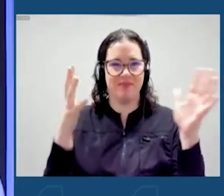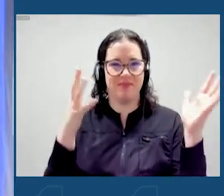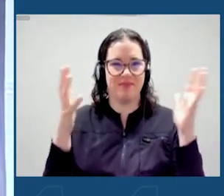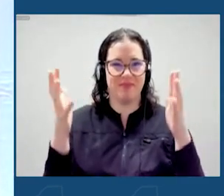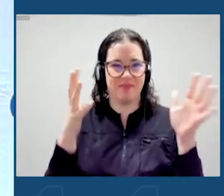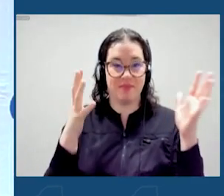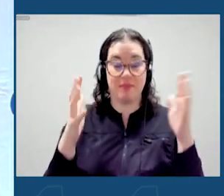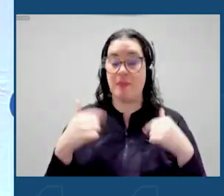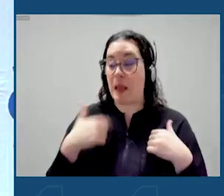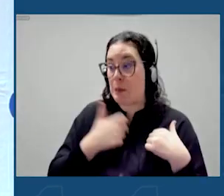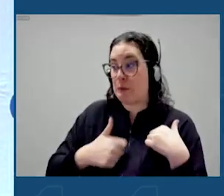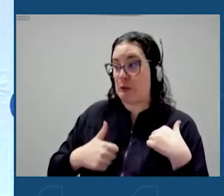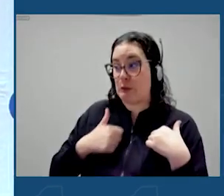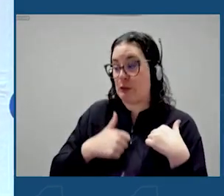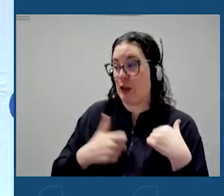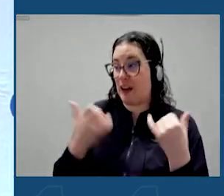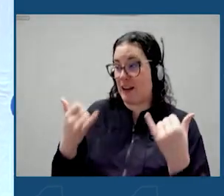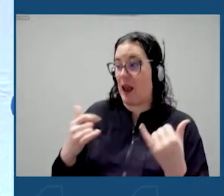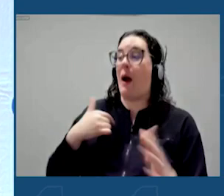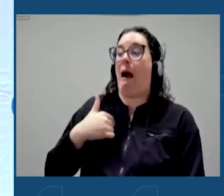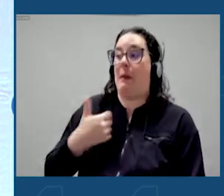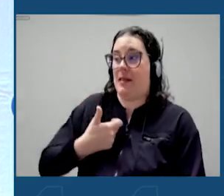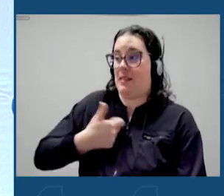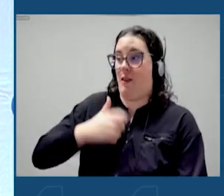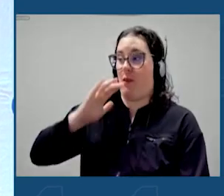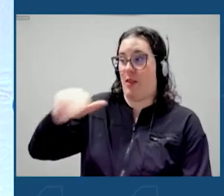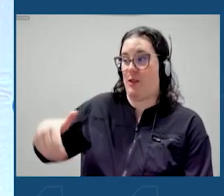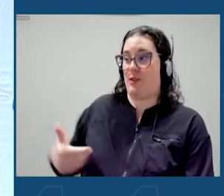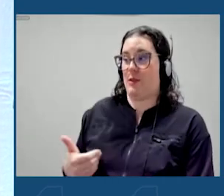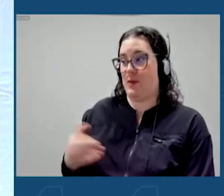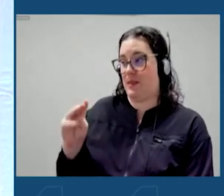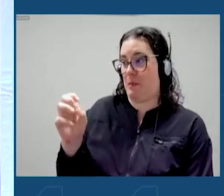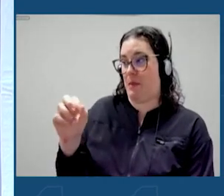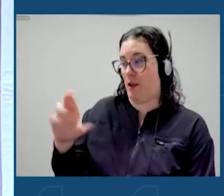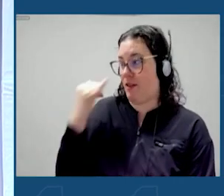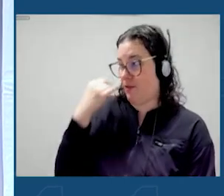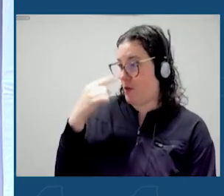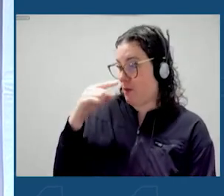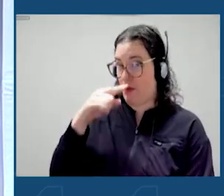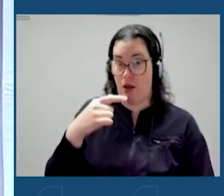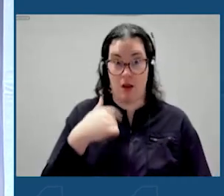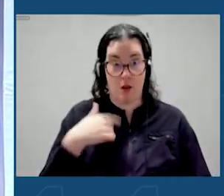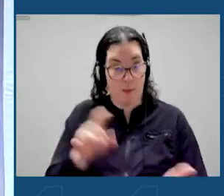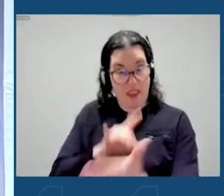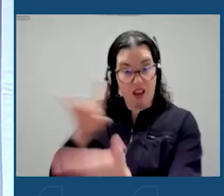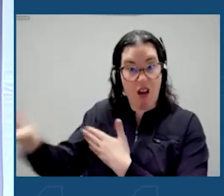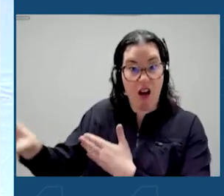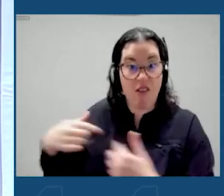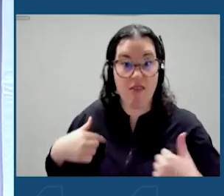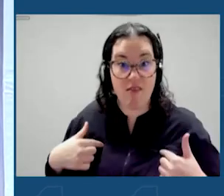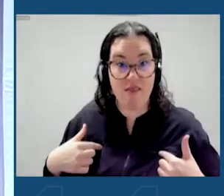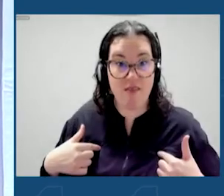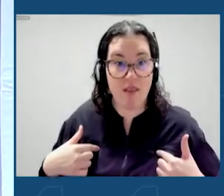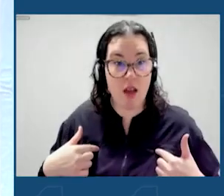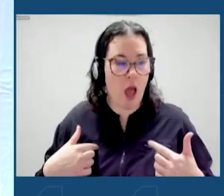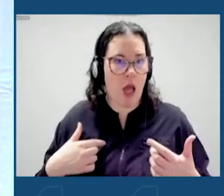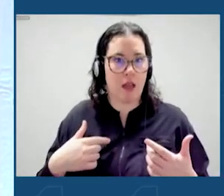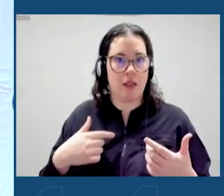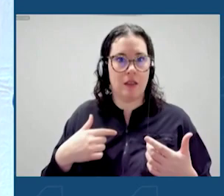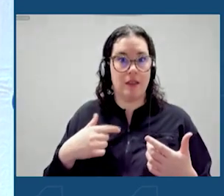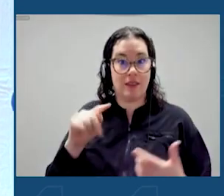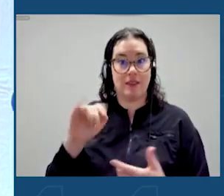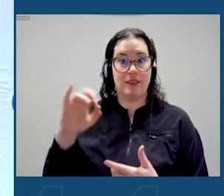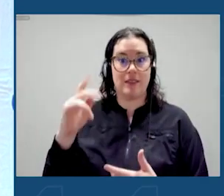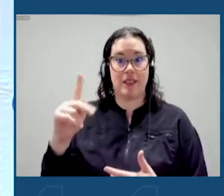Governor, I'm going to take a liberty and introduce the mayor, if that's okay. You're throwing me off the stage? Is this our TikTok moment? I don't